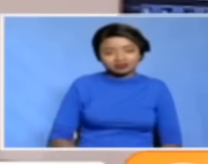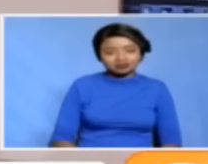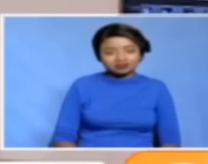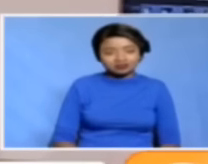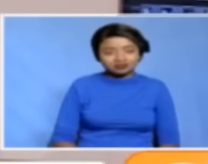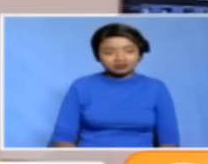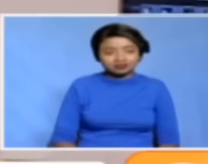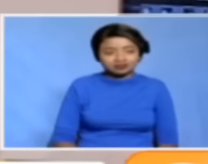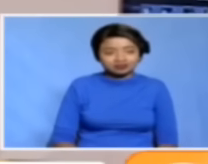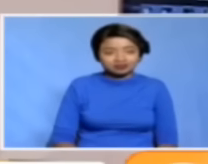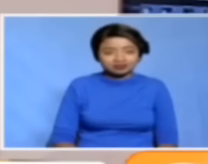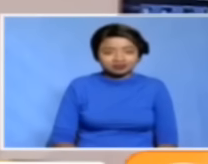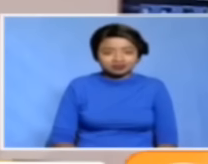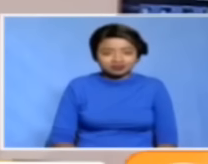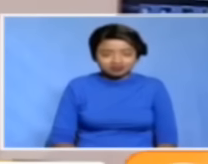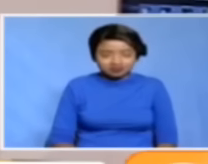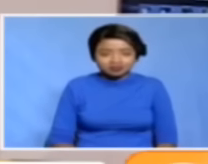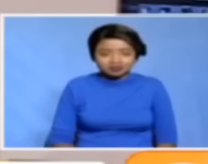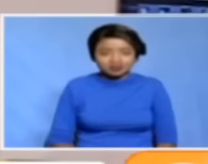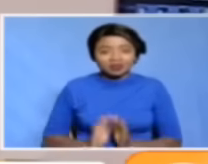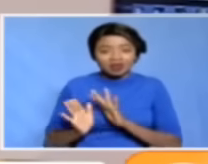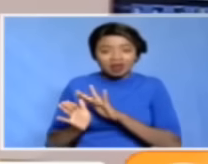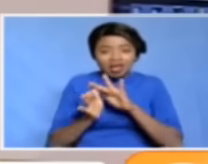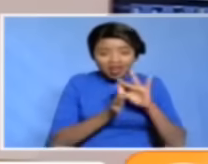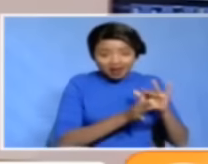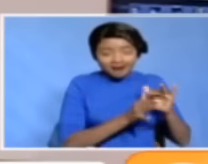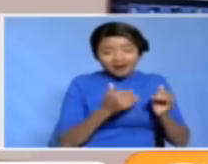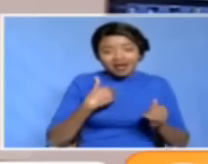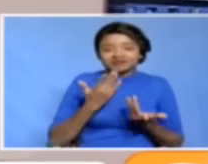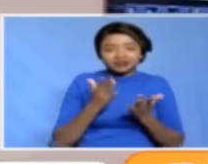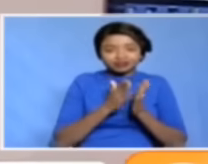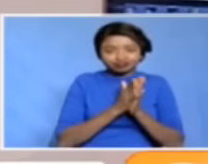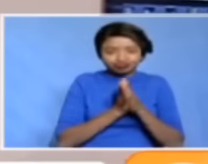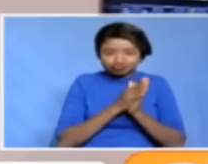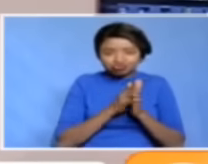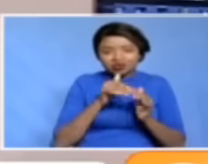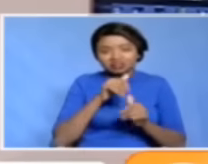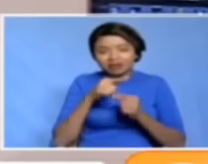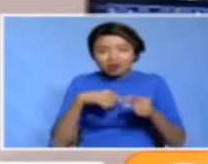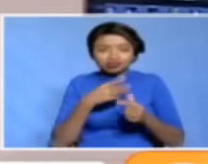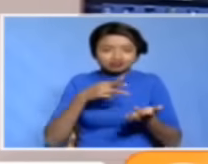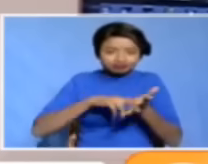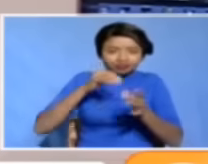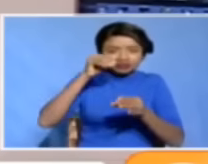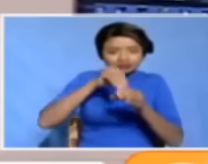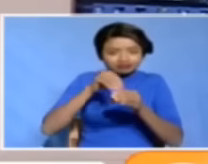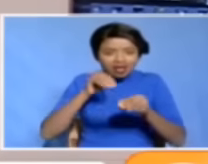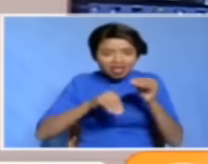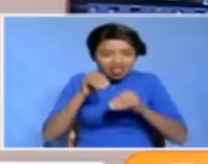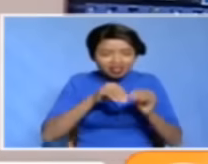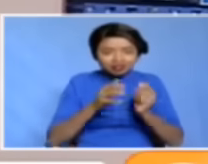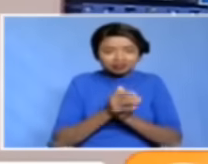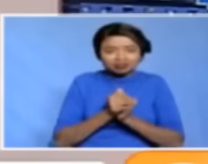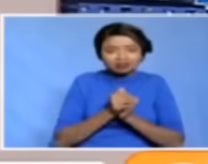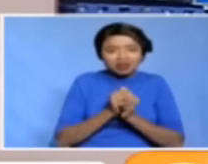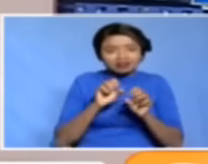for a referendum to change the structure of government. They've been gaining momentum. Different stakeholders giving their views to the Building